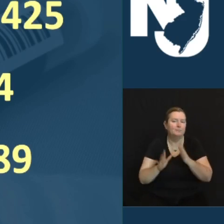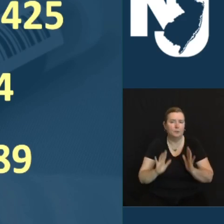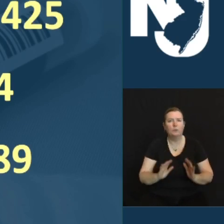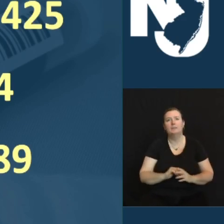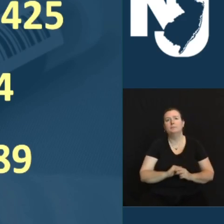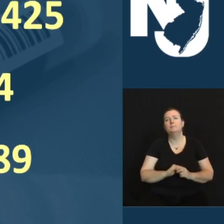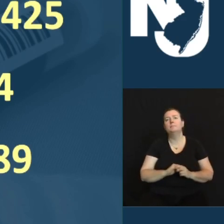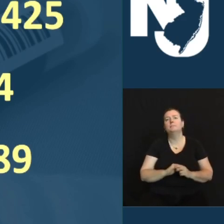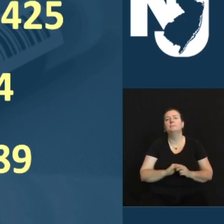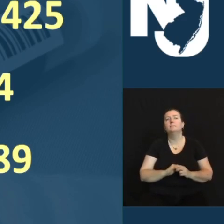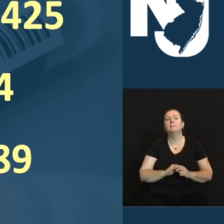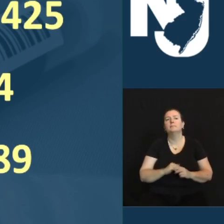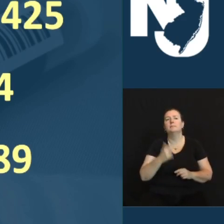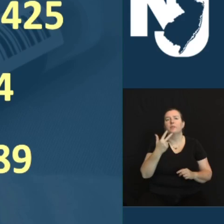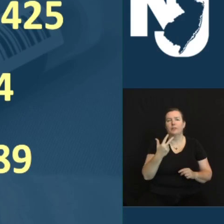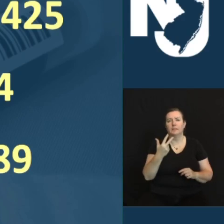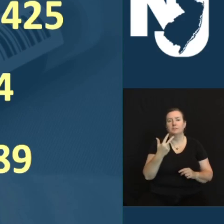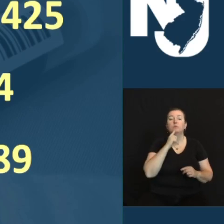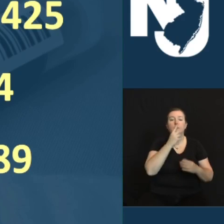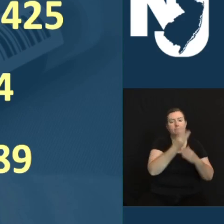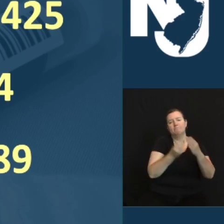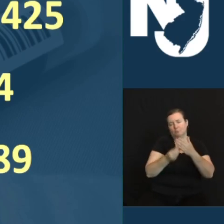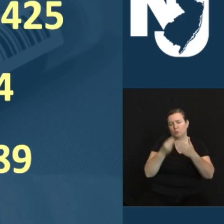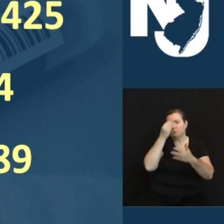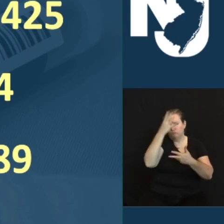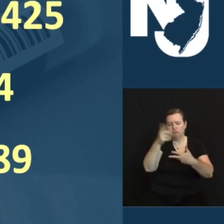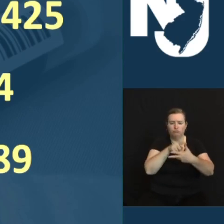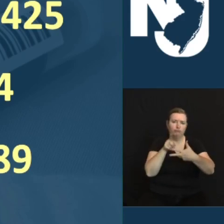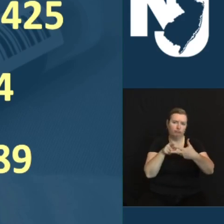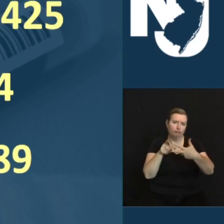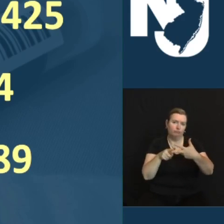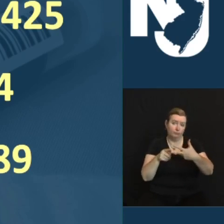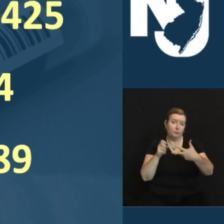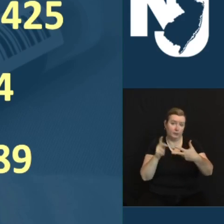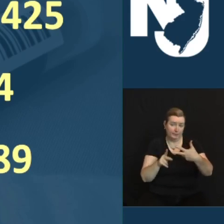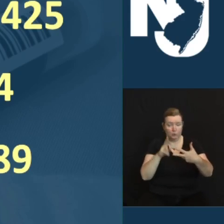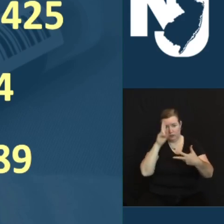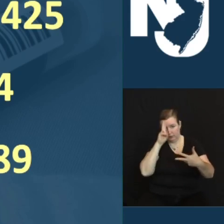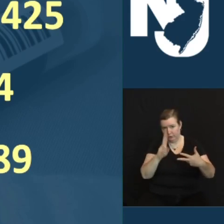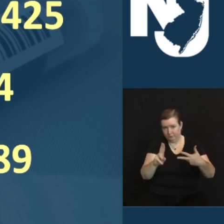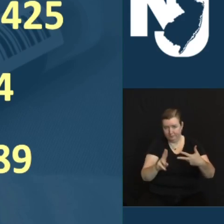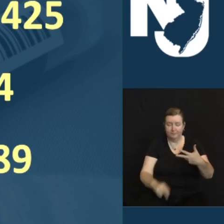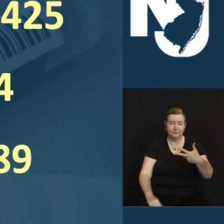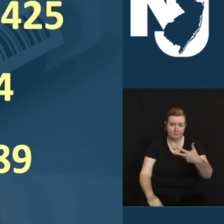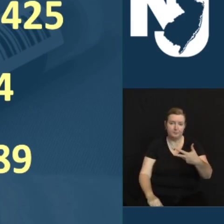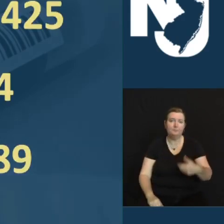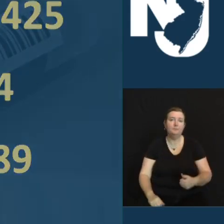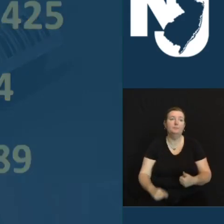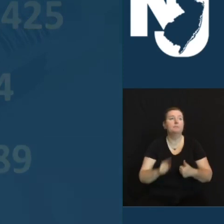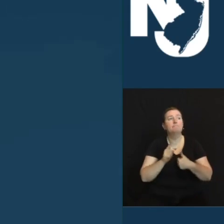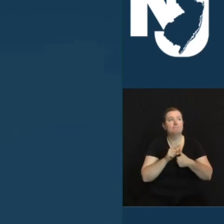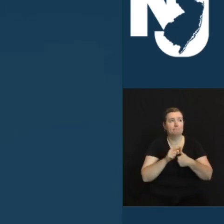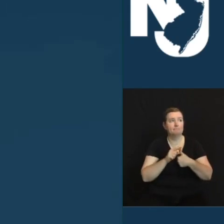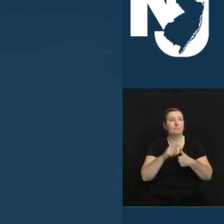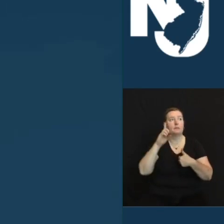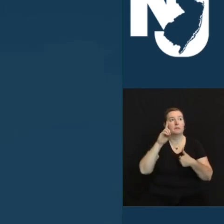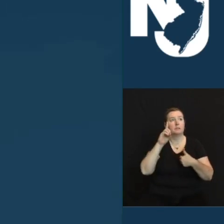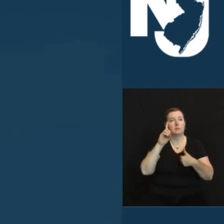remember 3 more of the New Jerseyans we have lost throughout this pandemic. We'll begin with this guy,